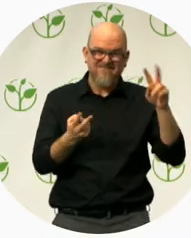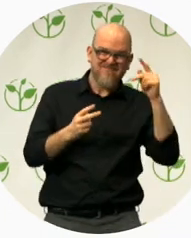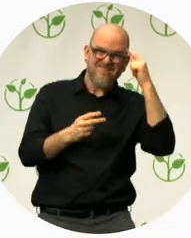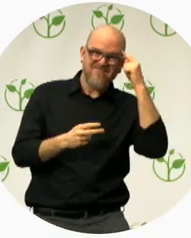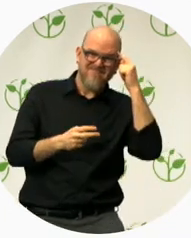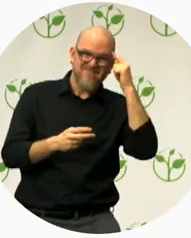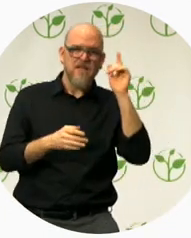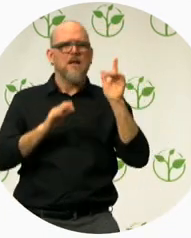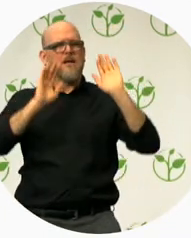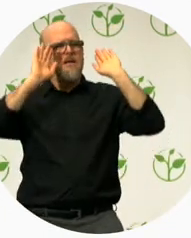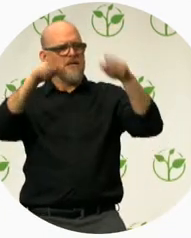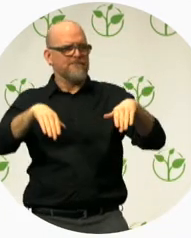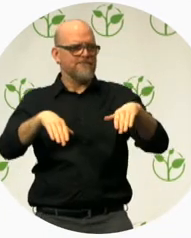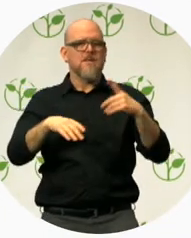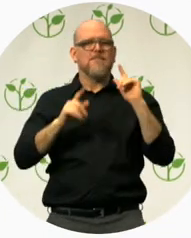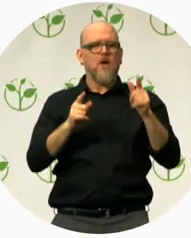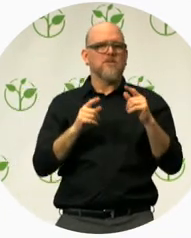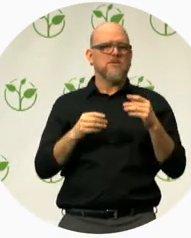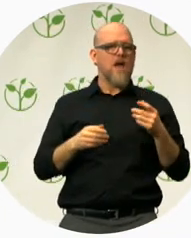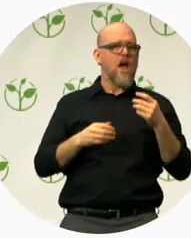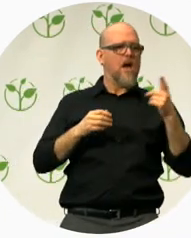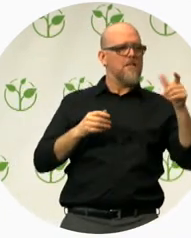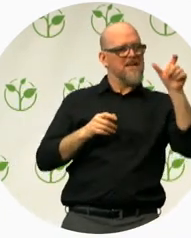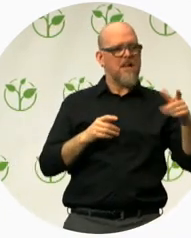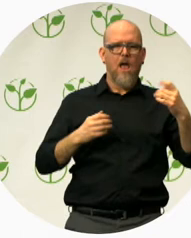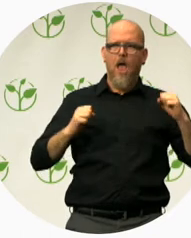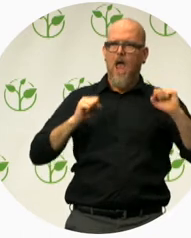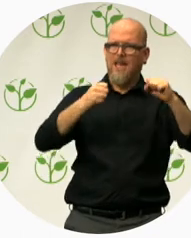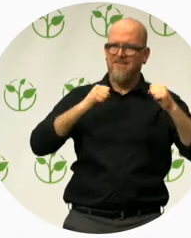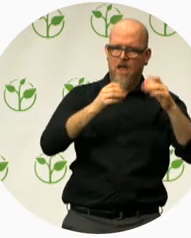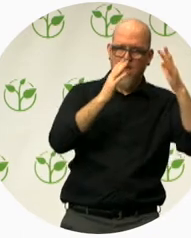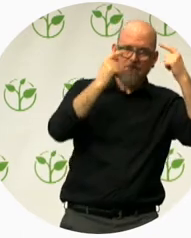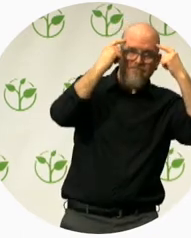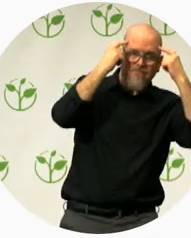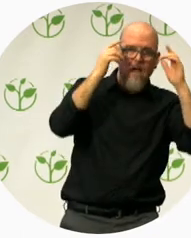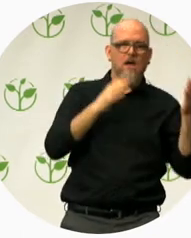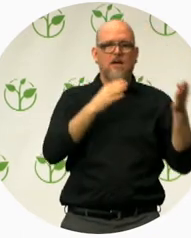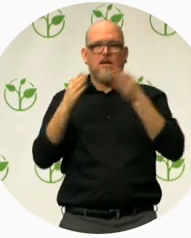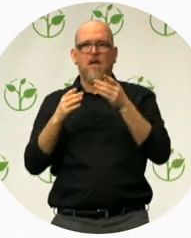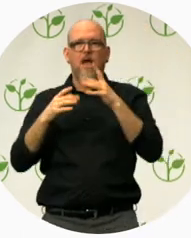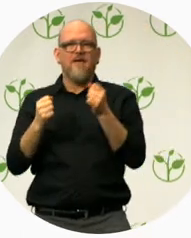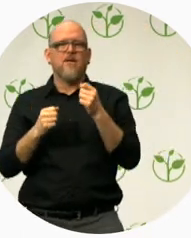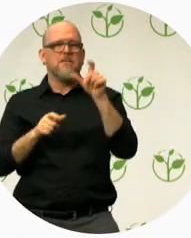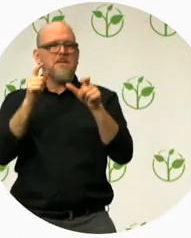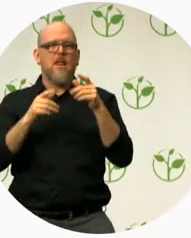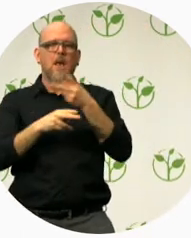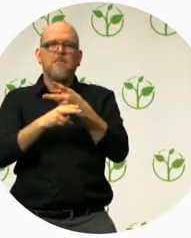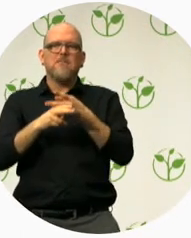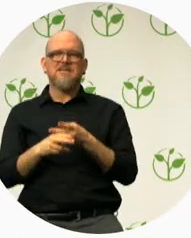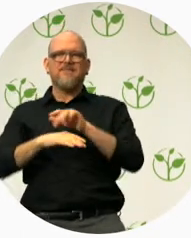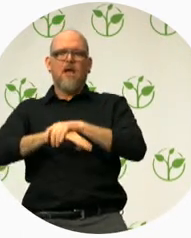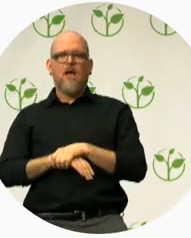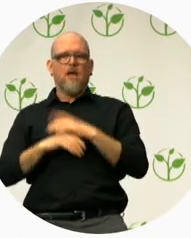or inactive, people could be given back communication systems. If they could see, they could gather data in, they could control